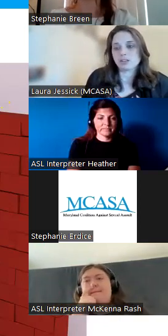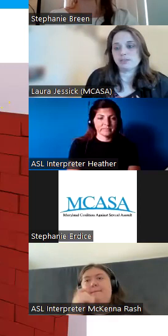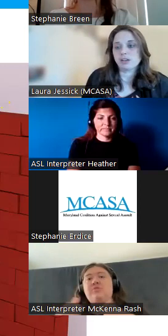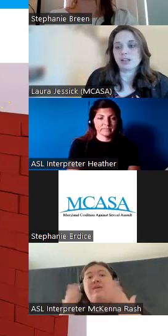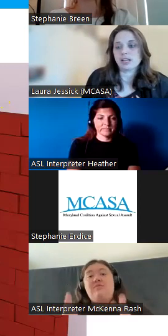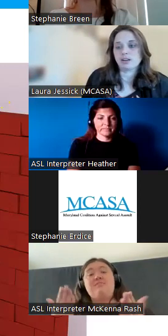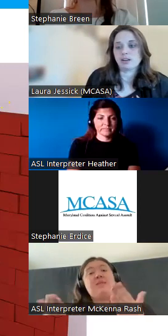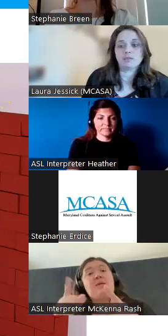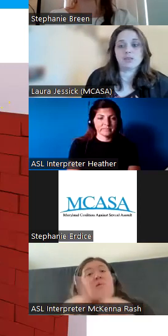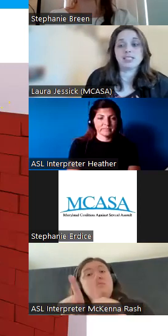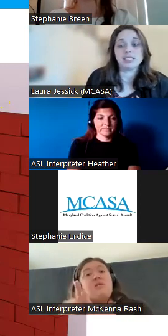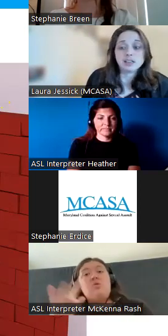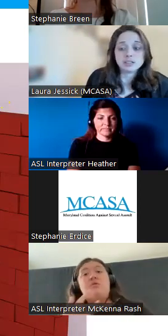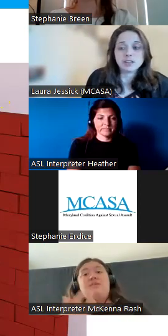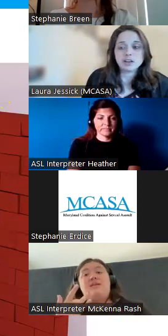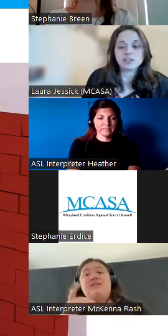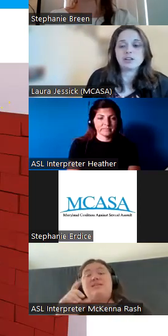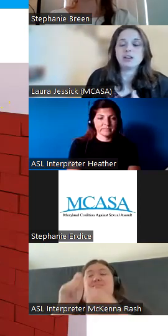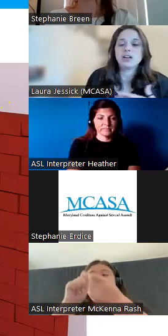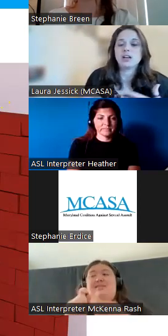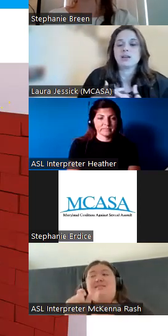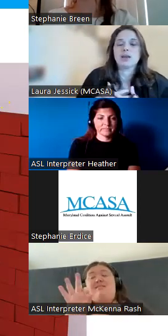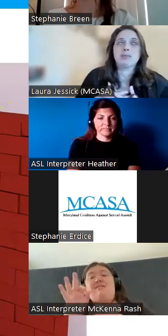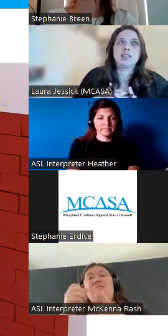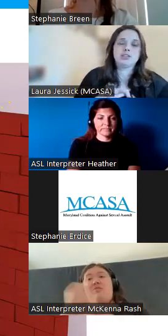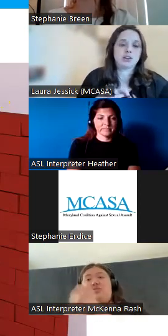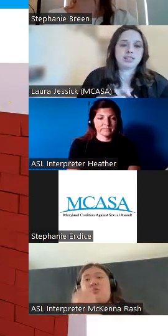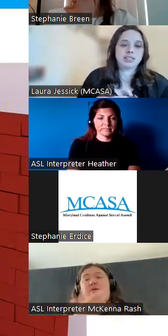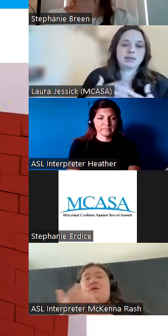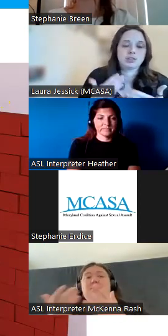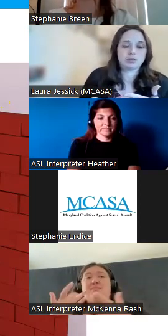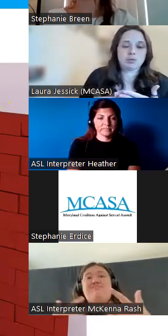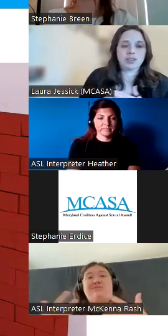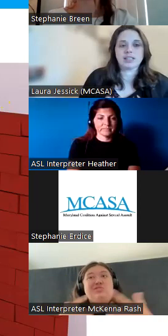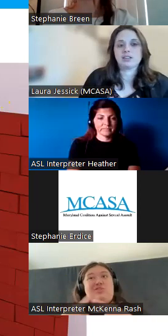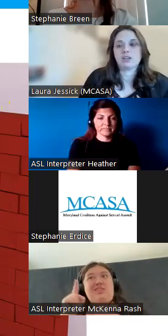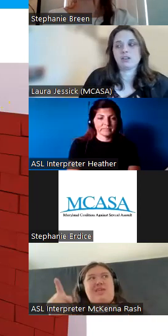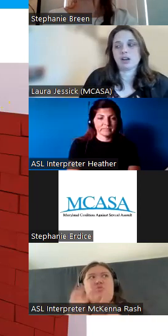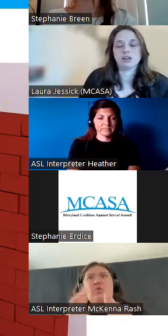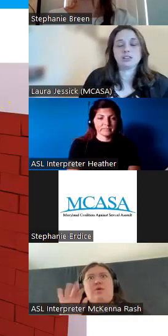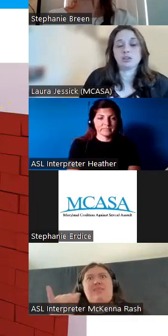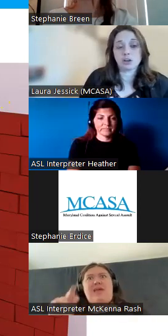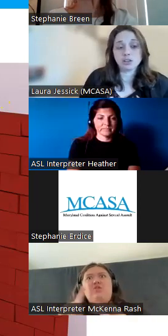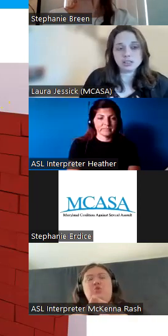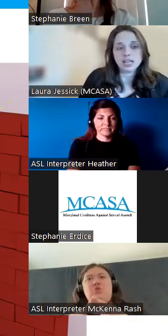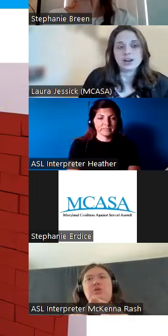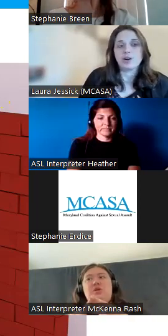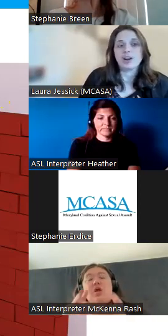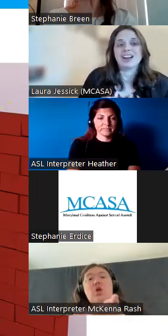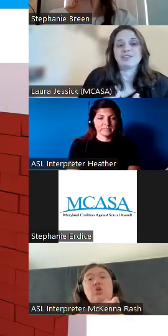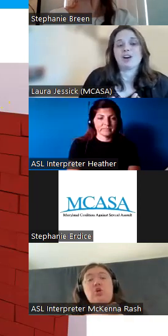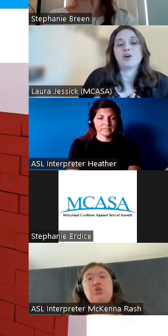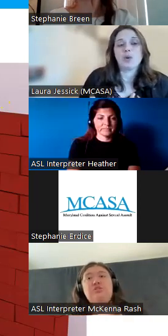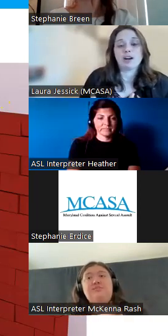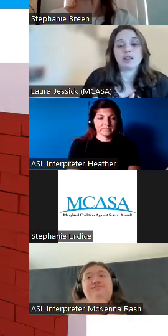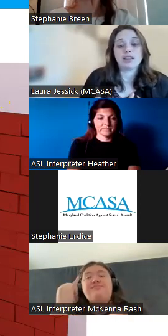Survivors may also feel that the details of their assault, it may be concerning to them to report that to a nurse.